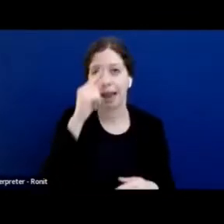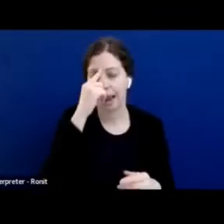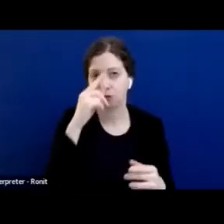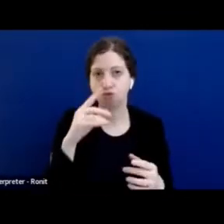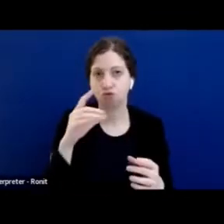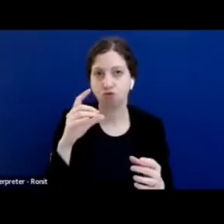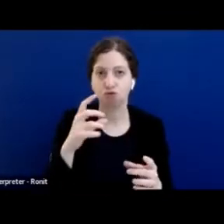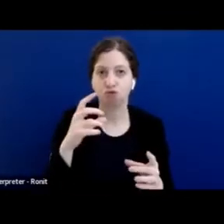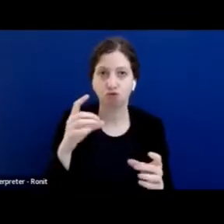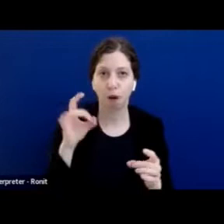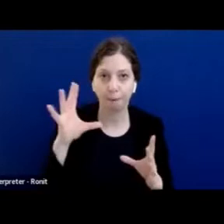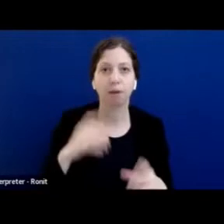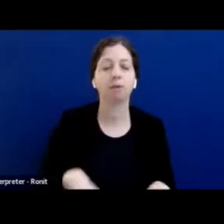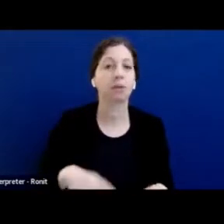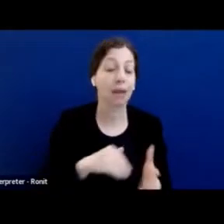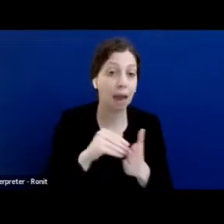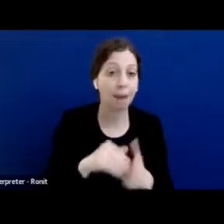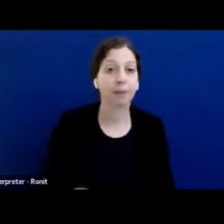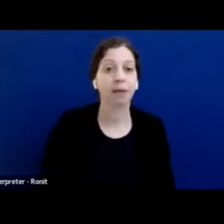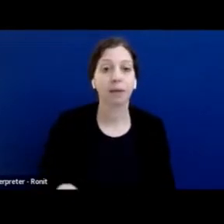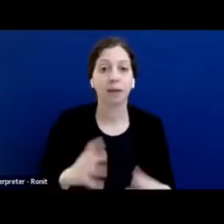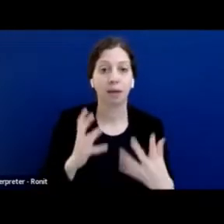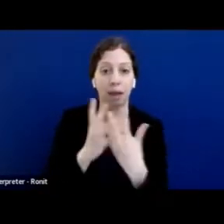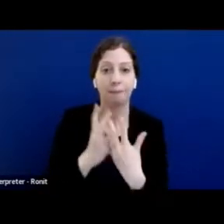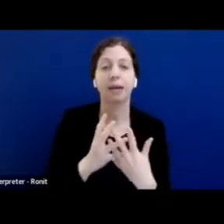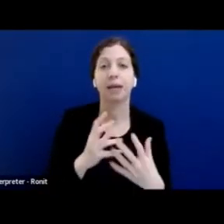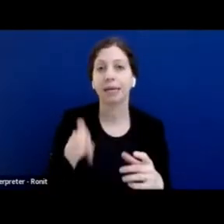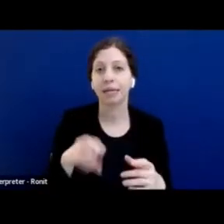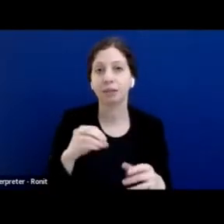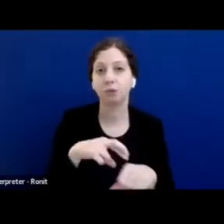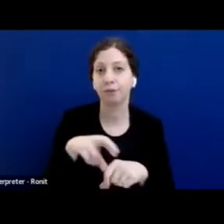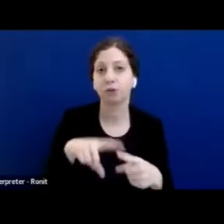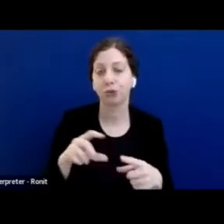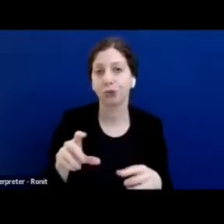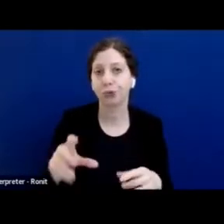about how we're accommodating needs and referring individuals to some of those additional